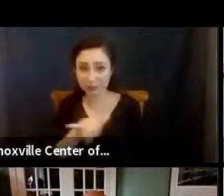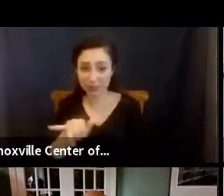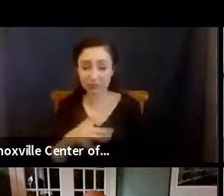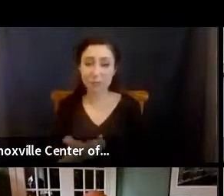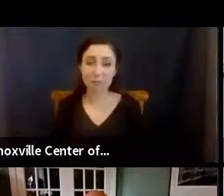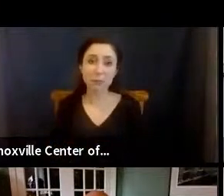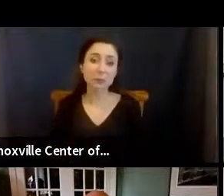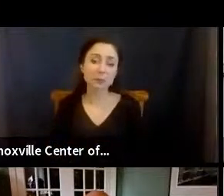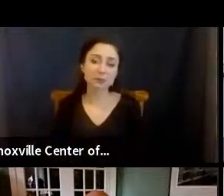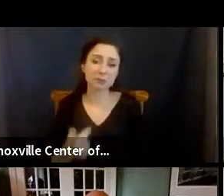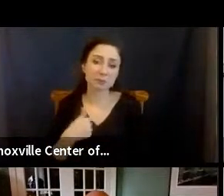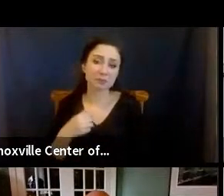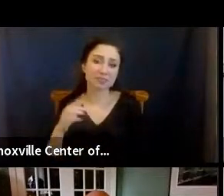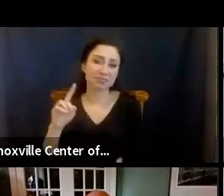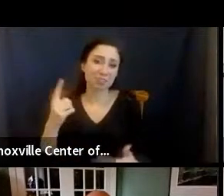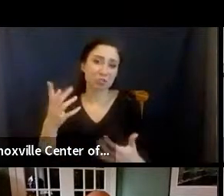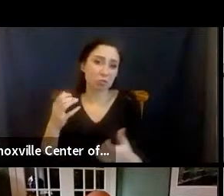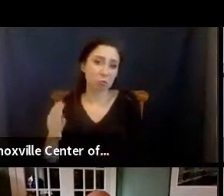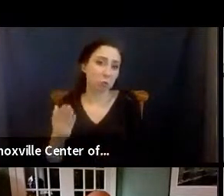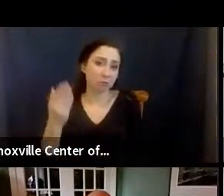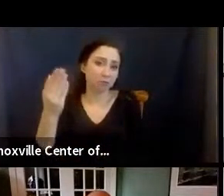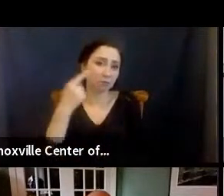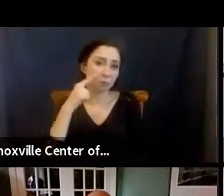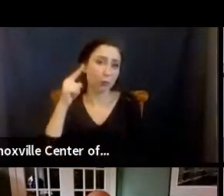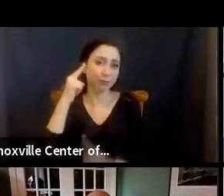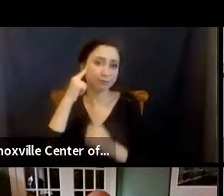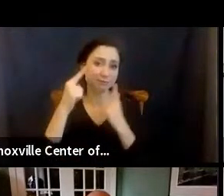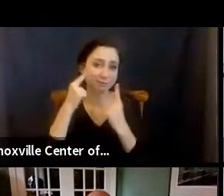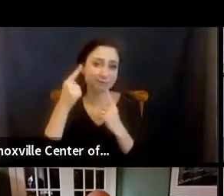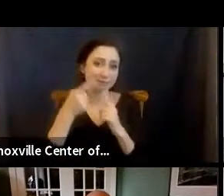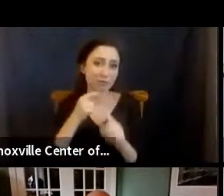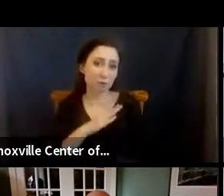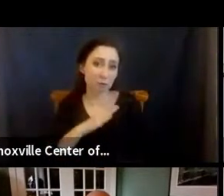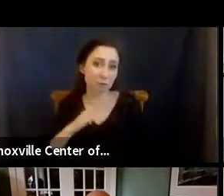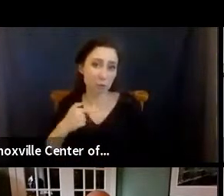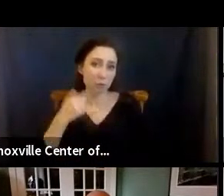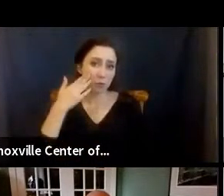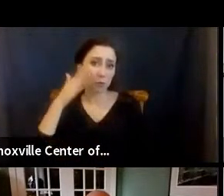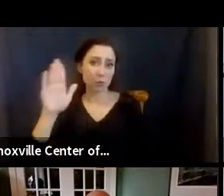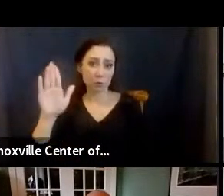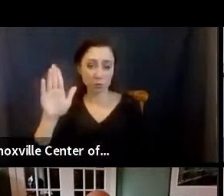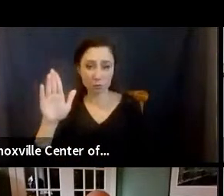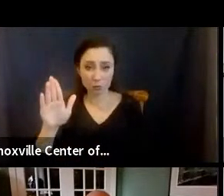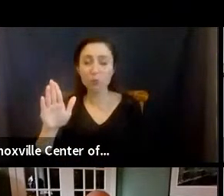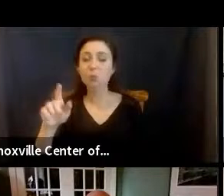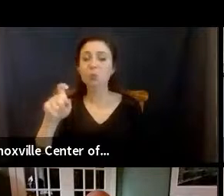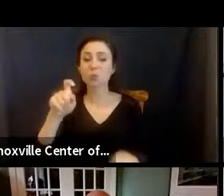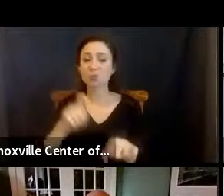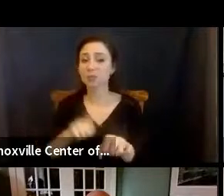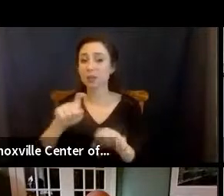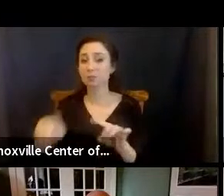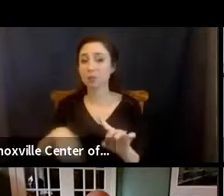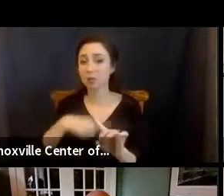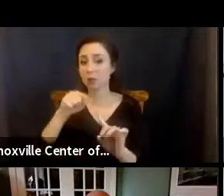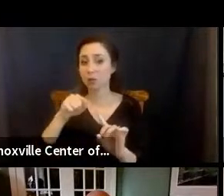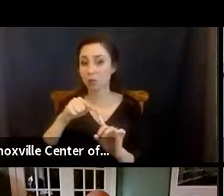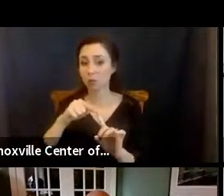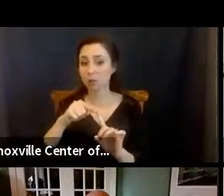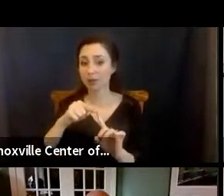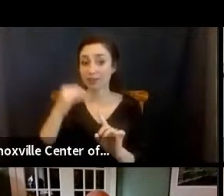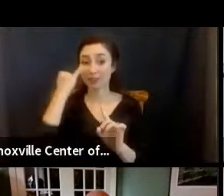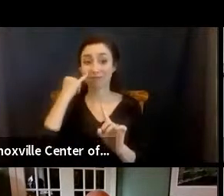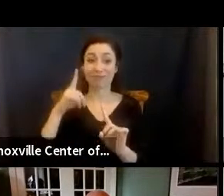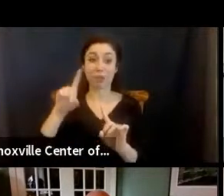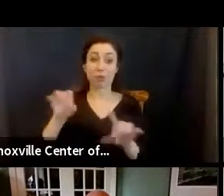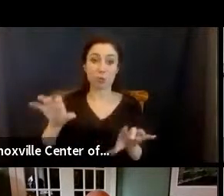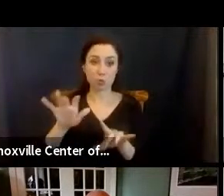just wanted to bring that up for consideration by this board. I don't know the timing of when if they do that,